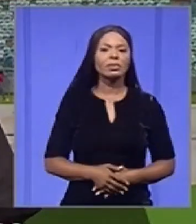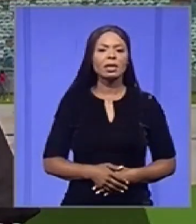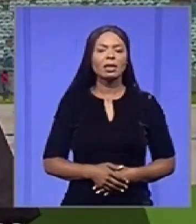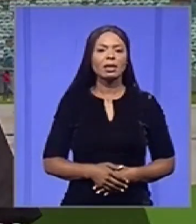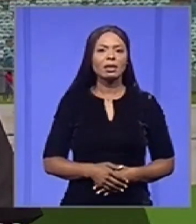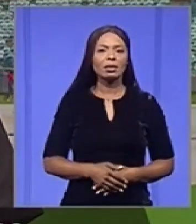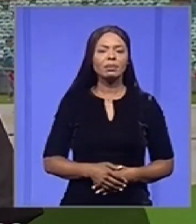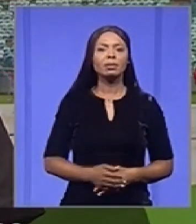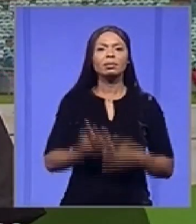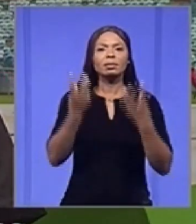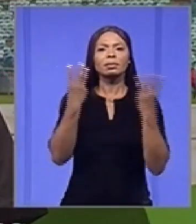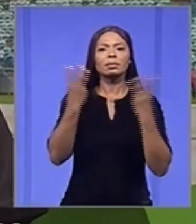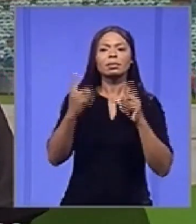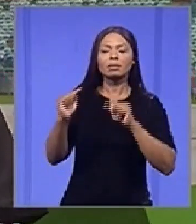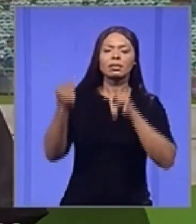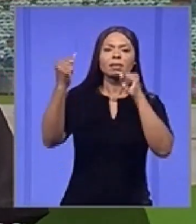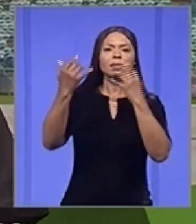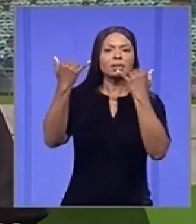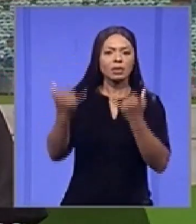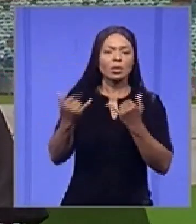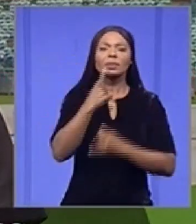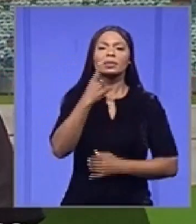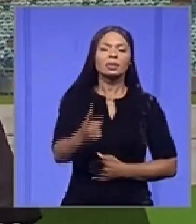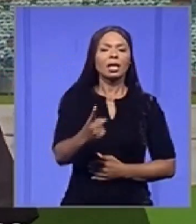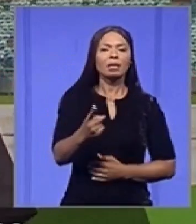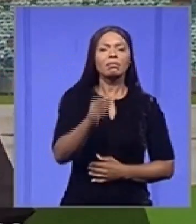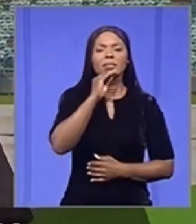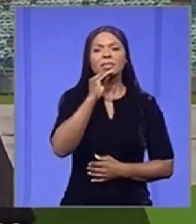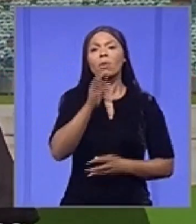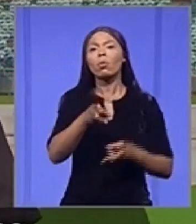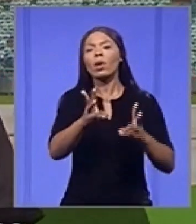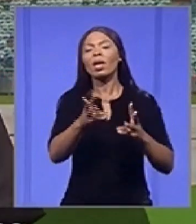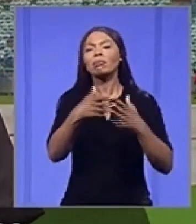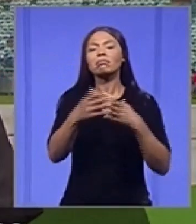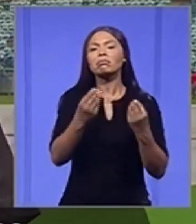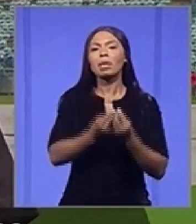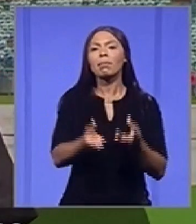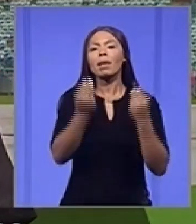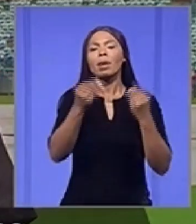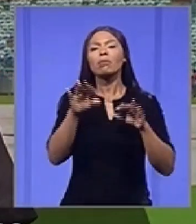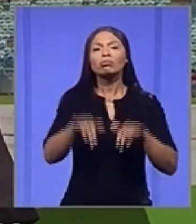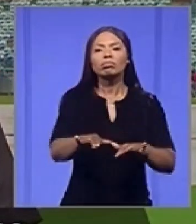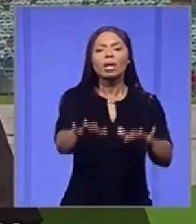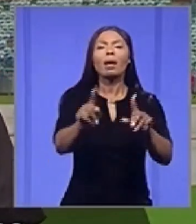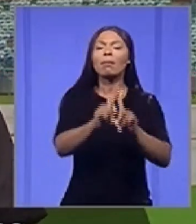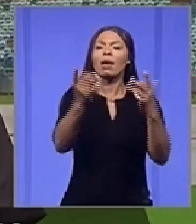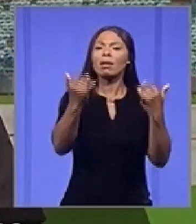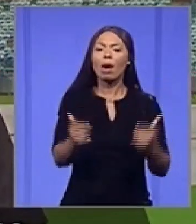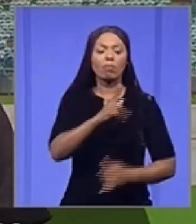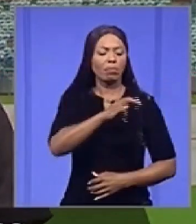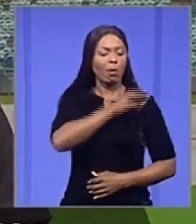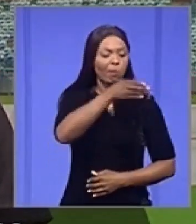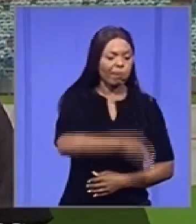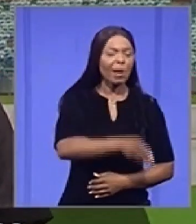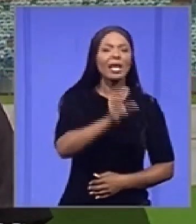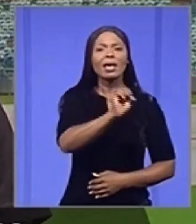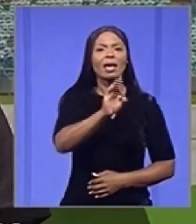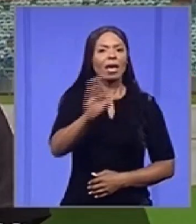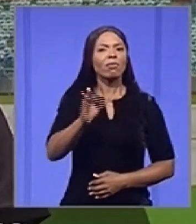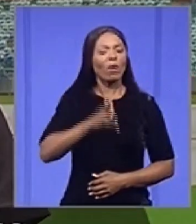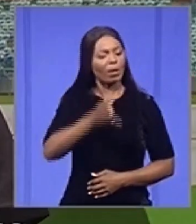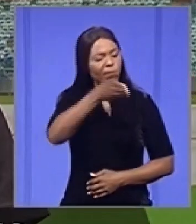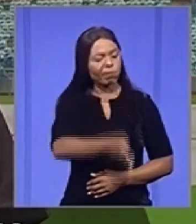your opponents that were saying to you, you will never find traction in a coastal province. KwaZulu-Natal were here and we want the EFF to come here.